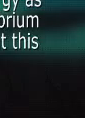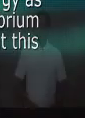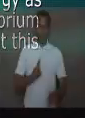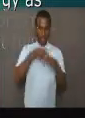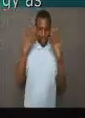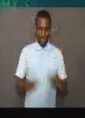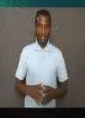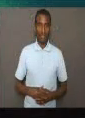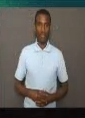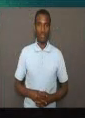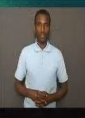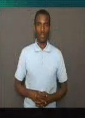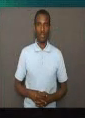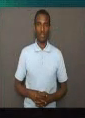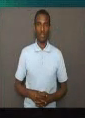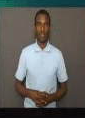Time's up.